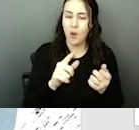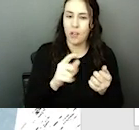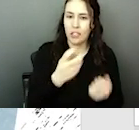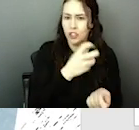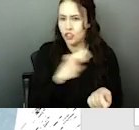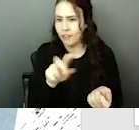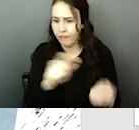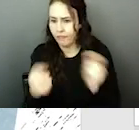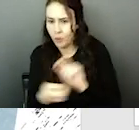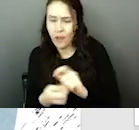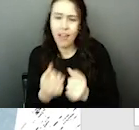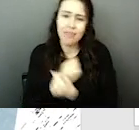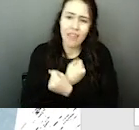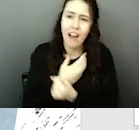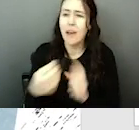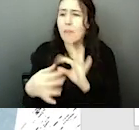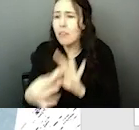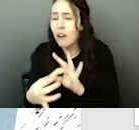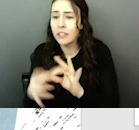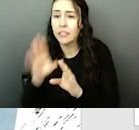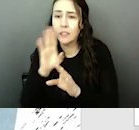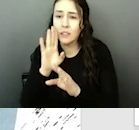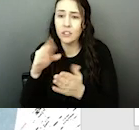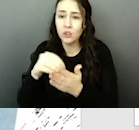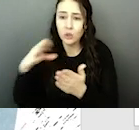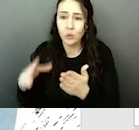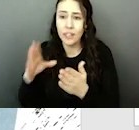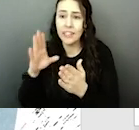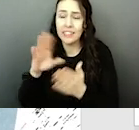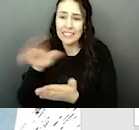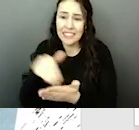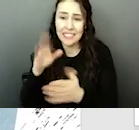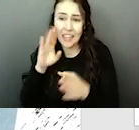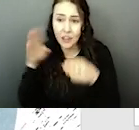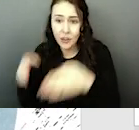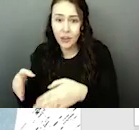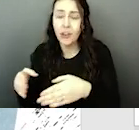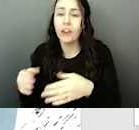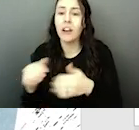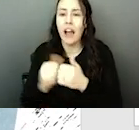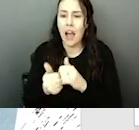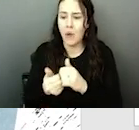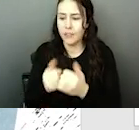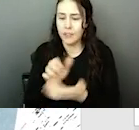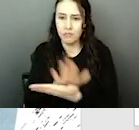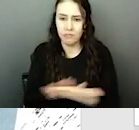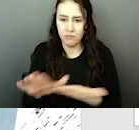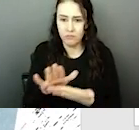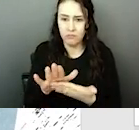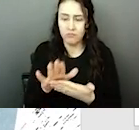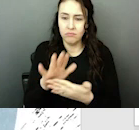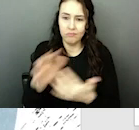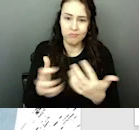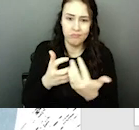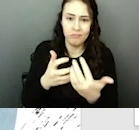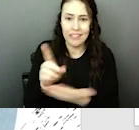towards student-centeredness, towards this idea of how does the institution design its environment so that we're